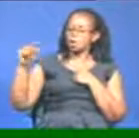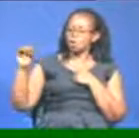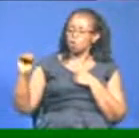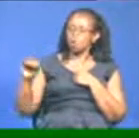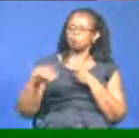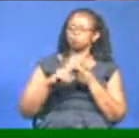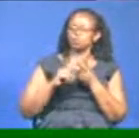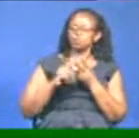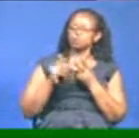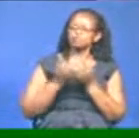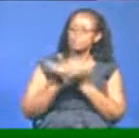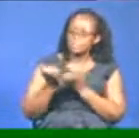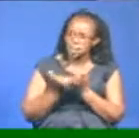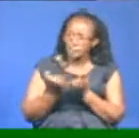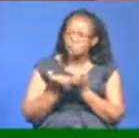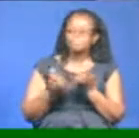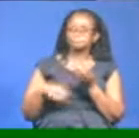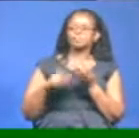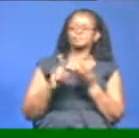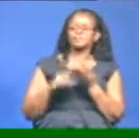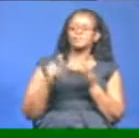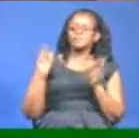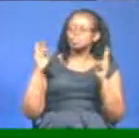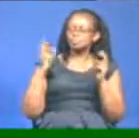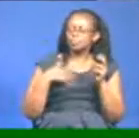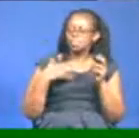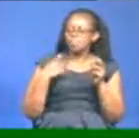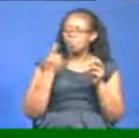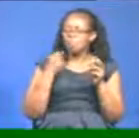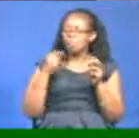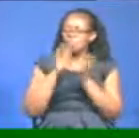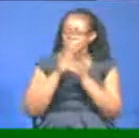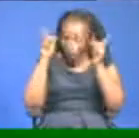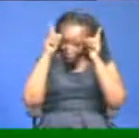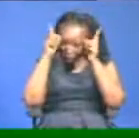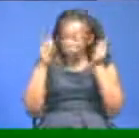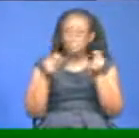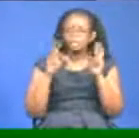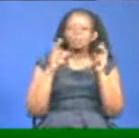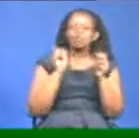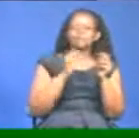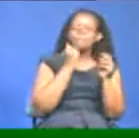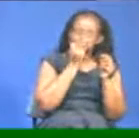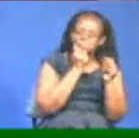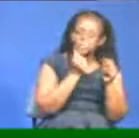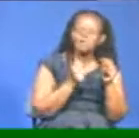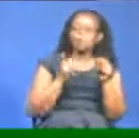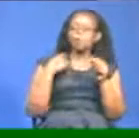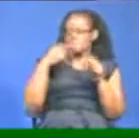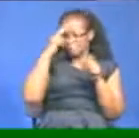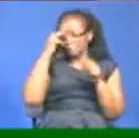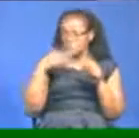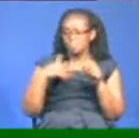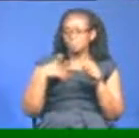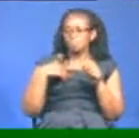Tanzania, issues of herders, issues of maize, issues of even Maasai's across the two countries. Mr. Speaker, we have